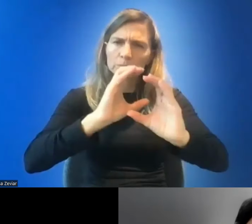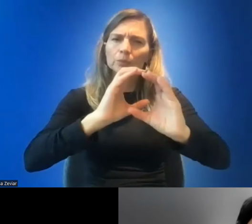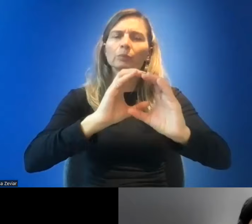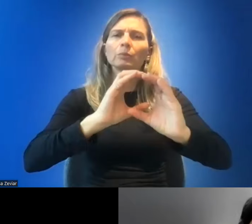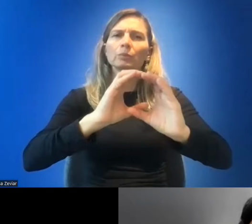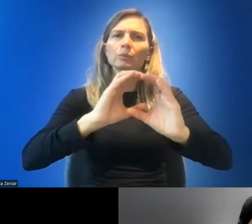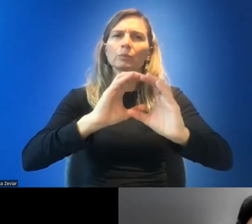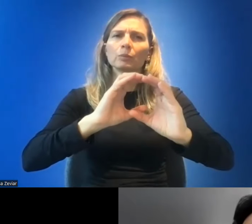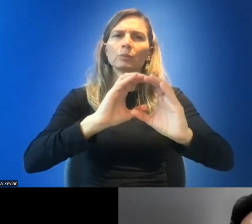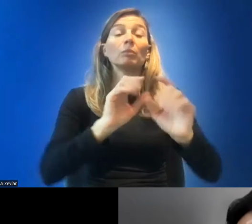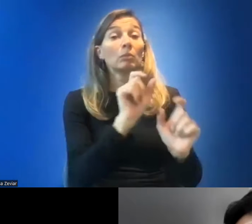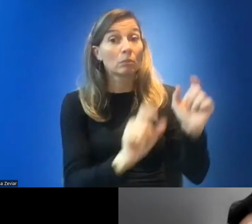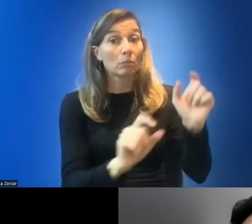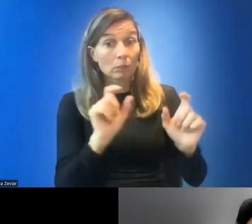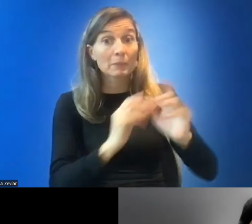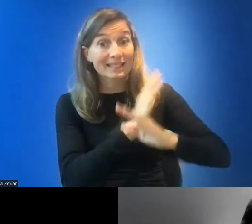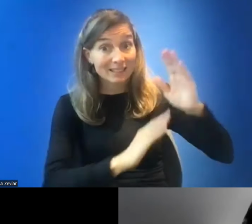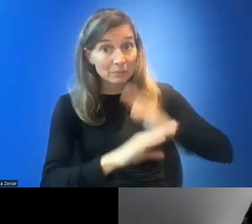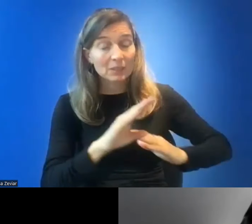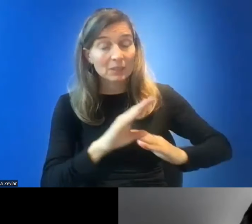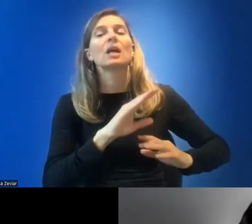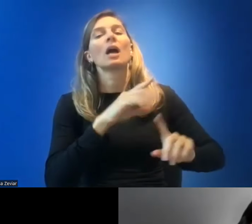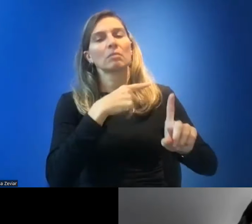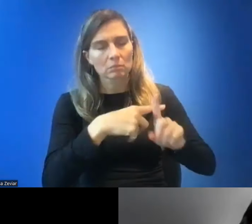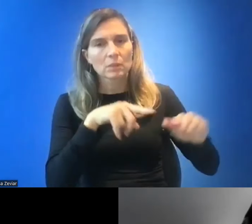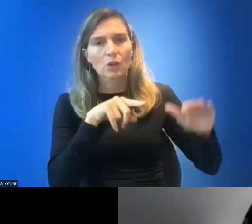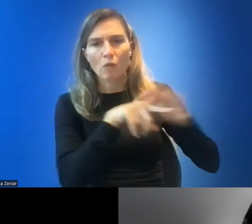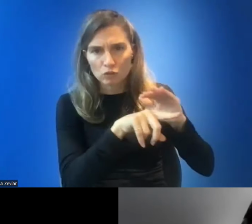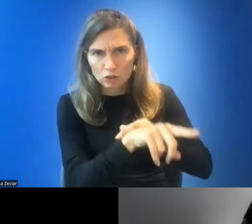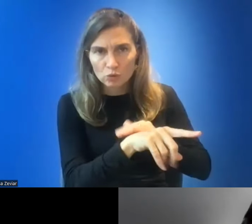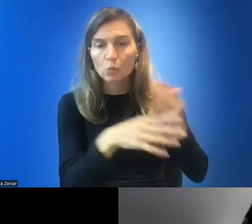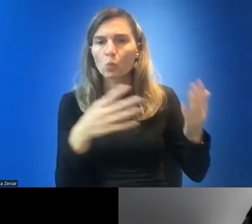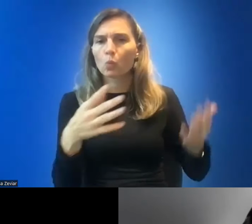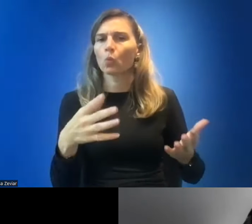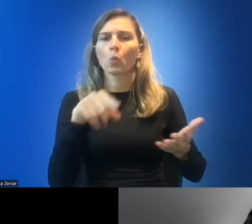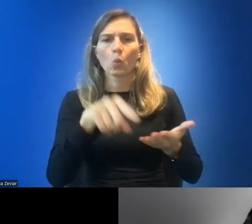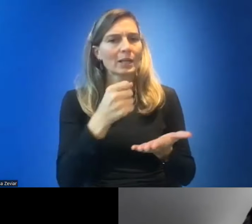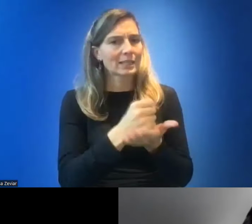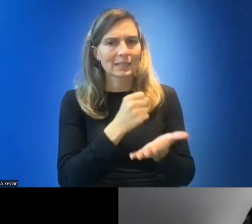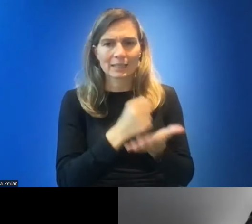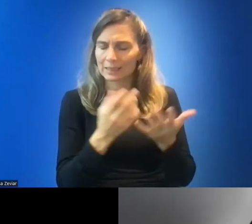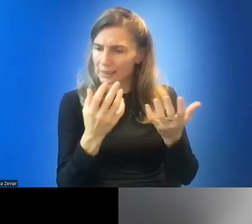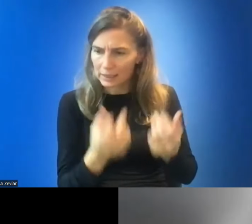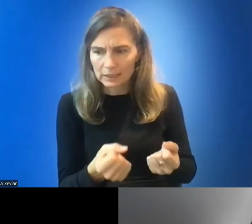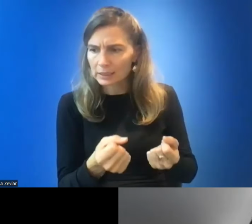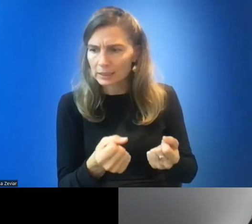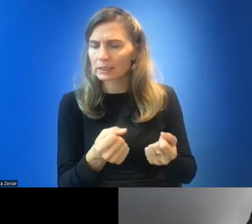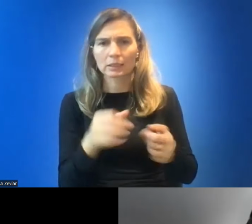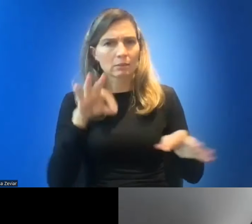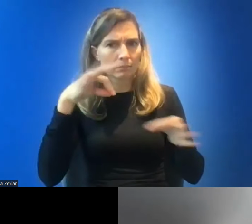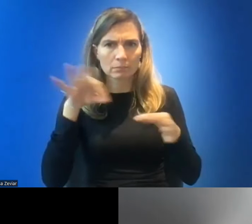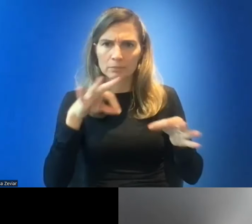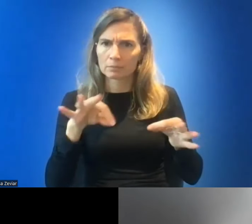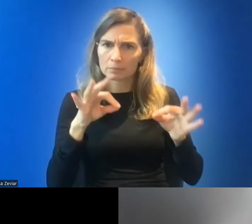related to persons with disabilities who are refugees, who are stateless, and others who are the joint